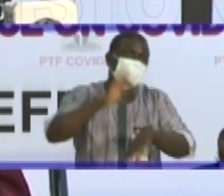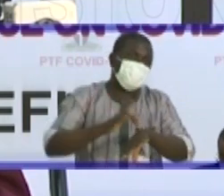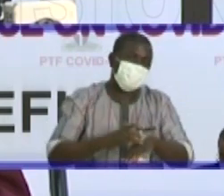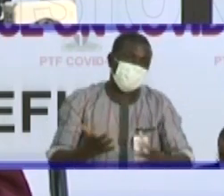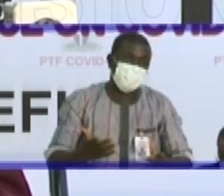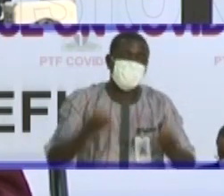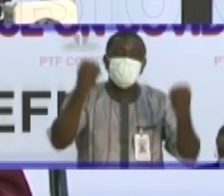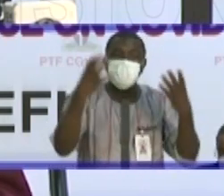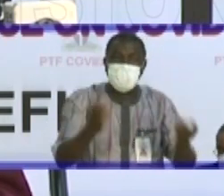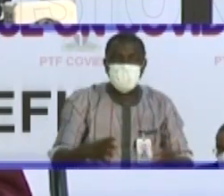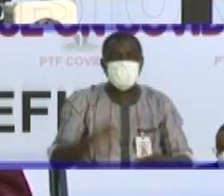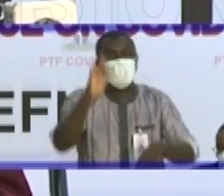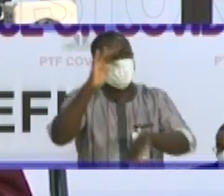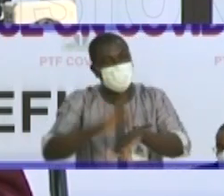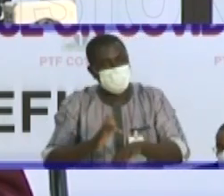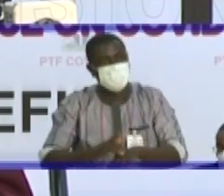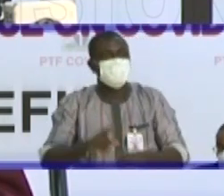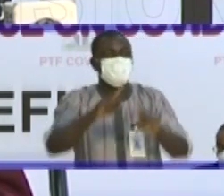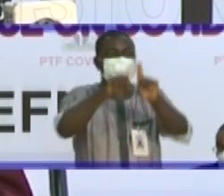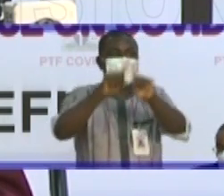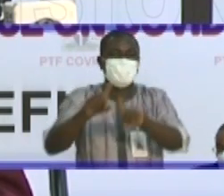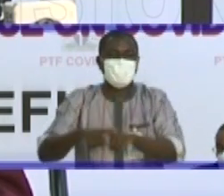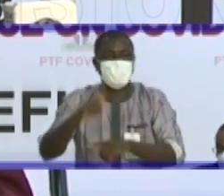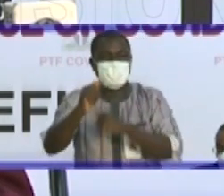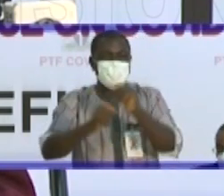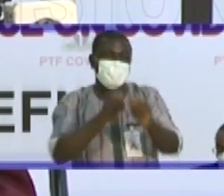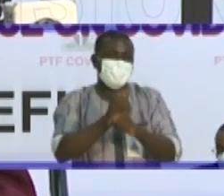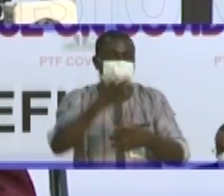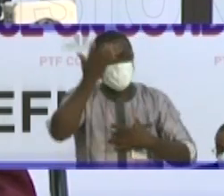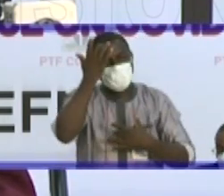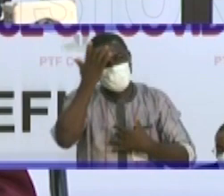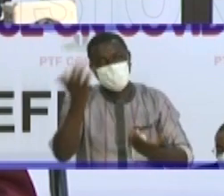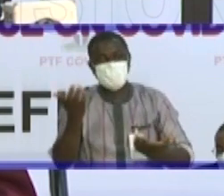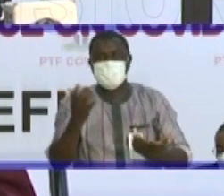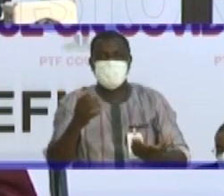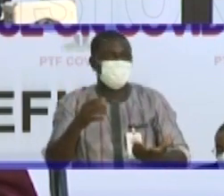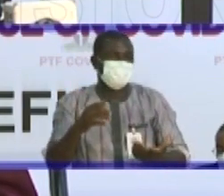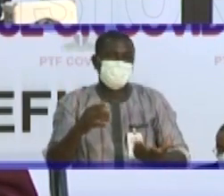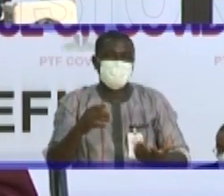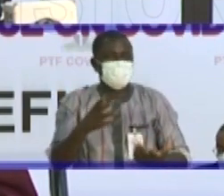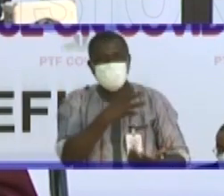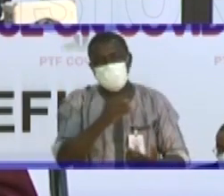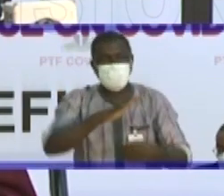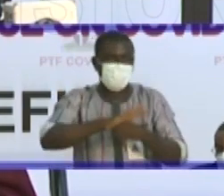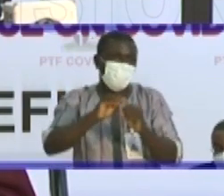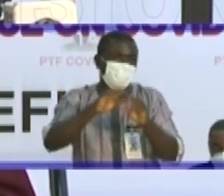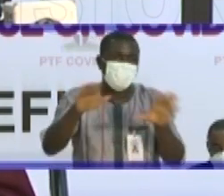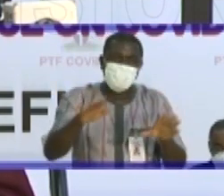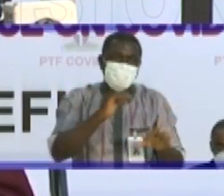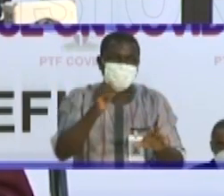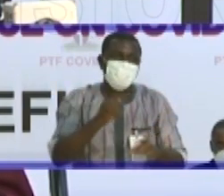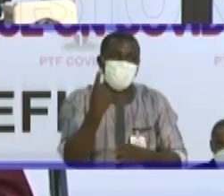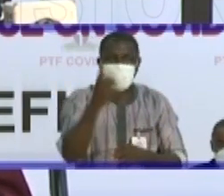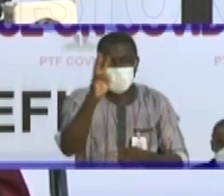viral infections of different types will also give you fever. And corona is just one of them. Fever is not an illness, it's a